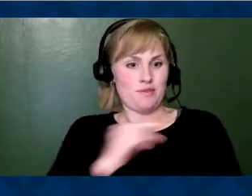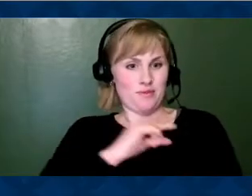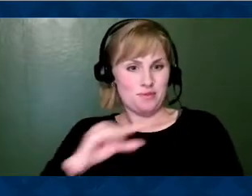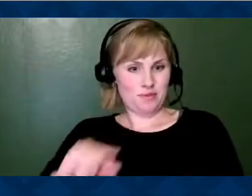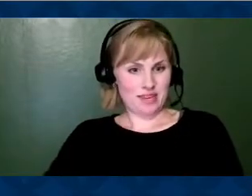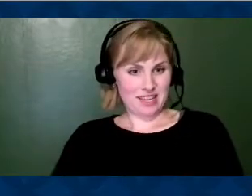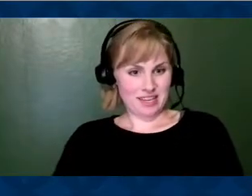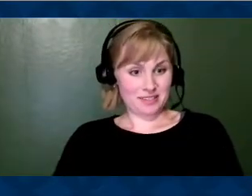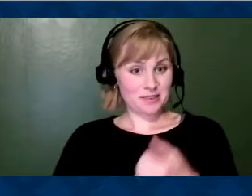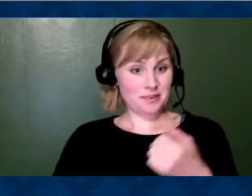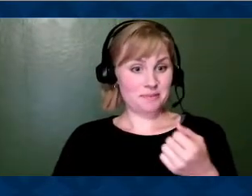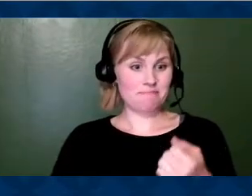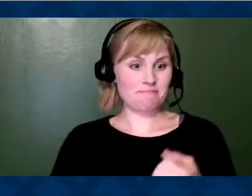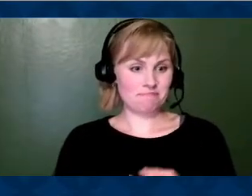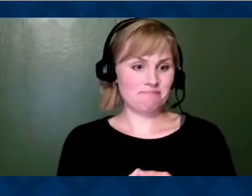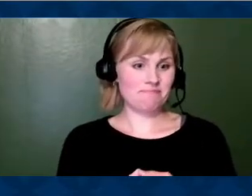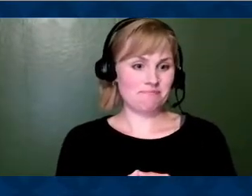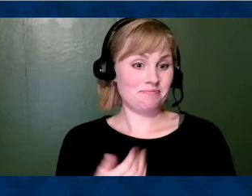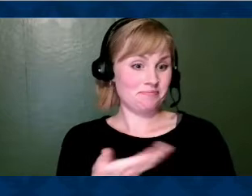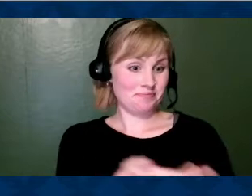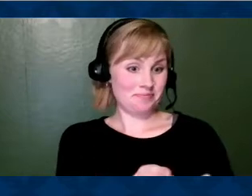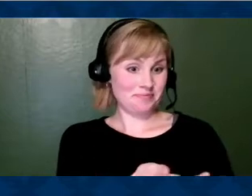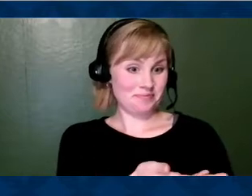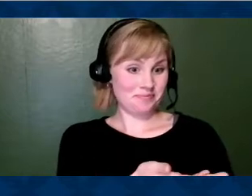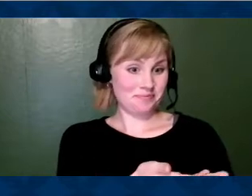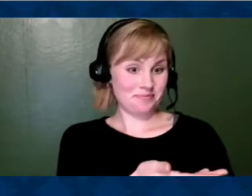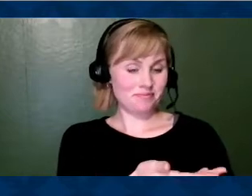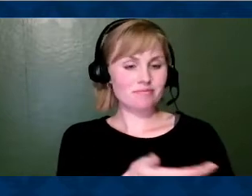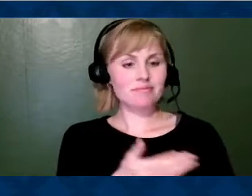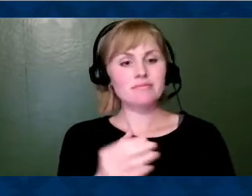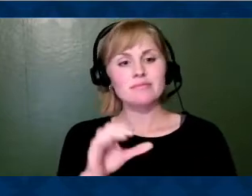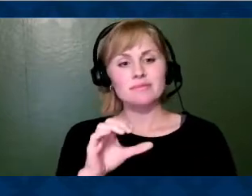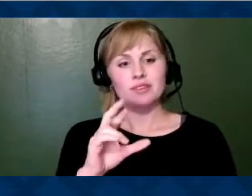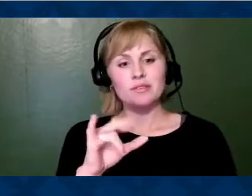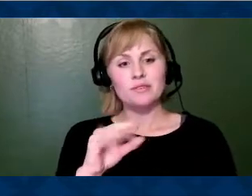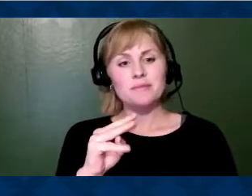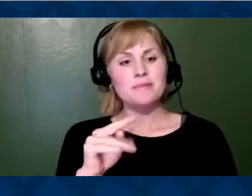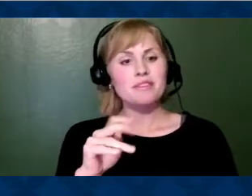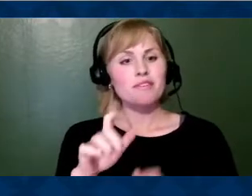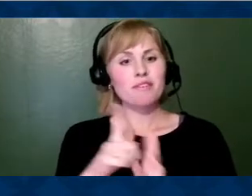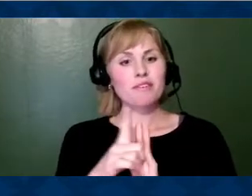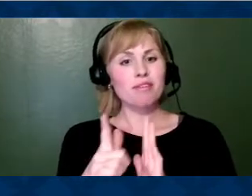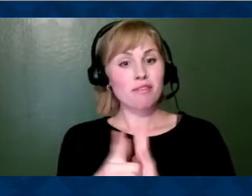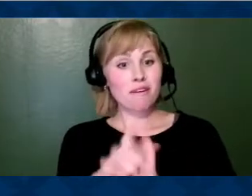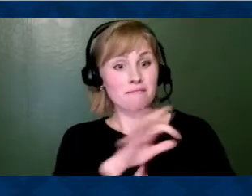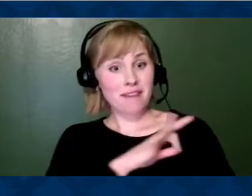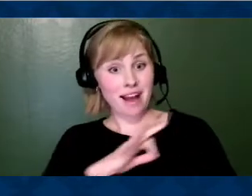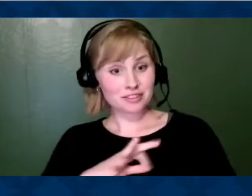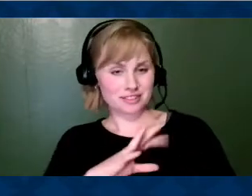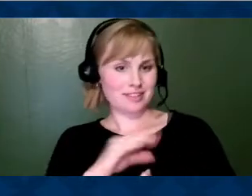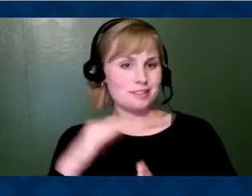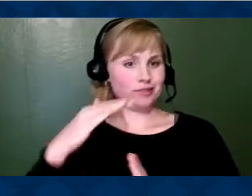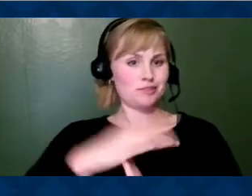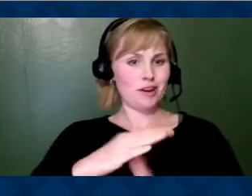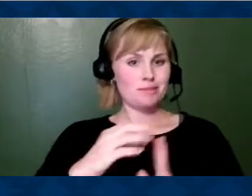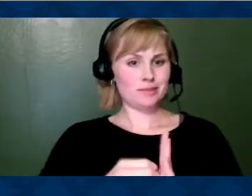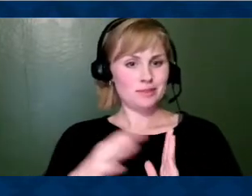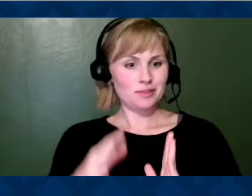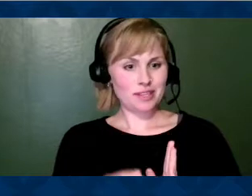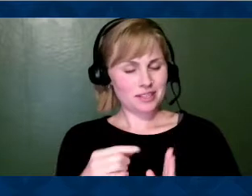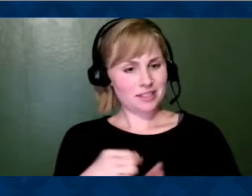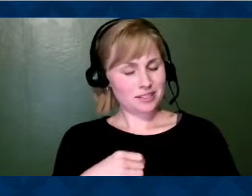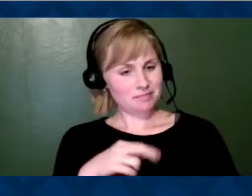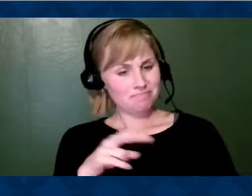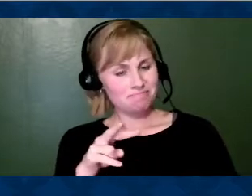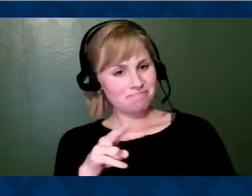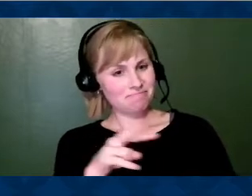So this wonderful first photo is our criminal law faculty along with some of our top students. And as I look across, I look at these students and I